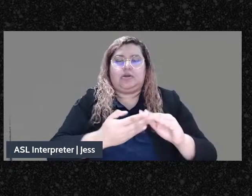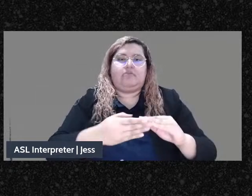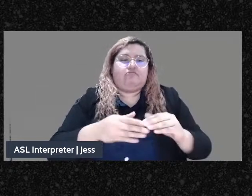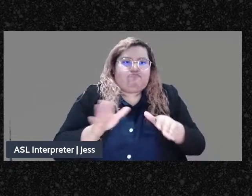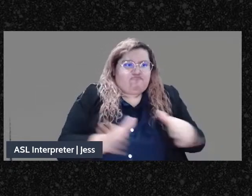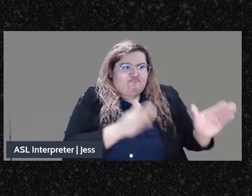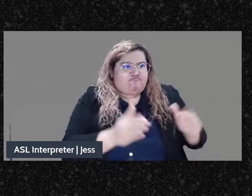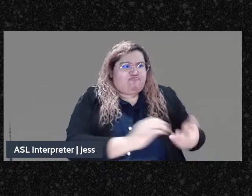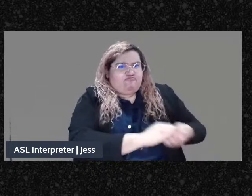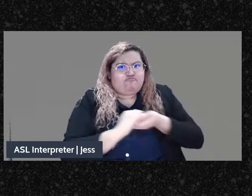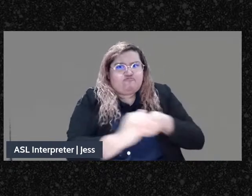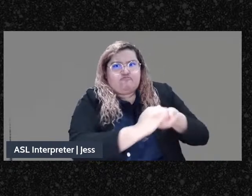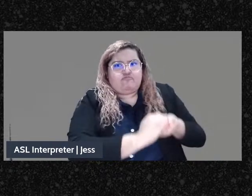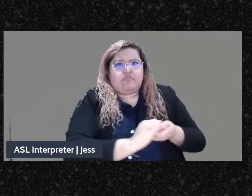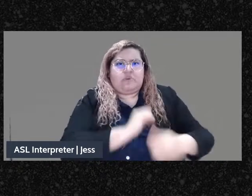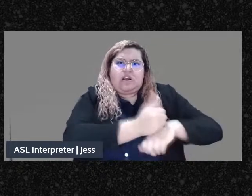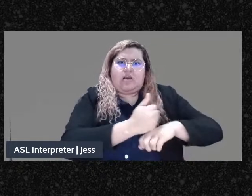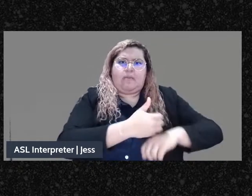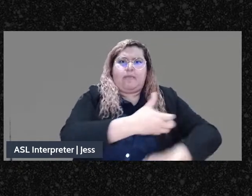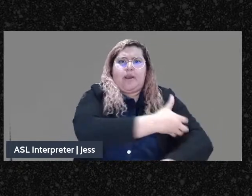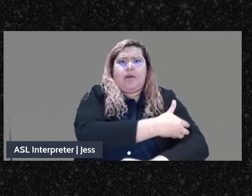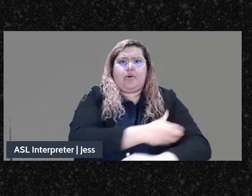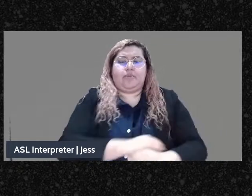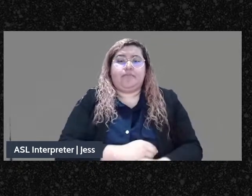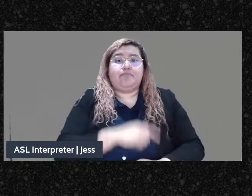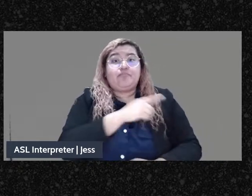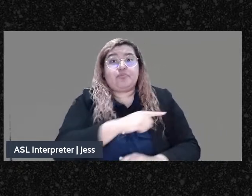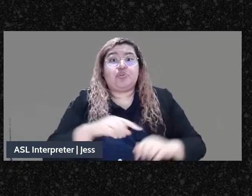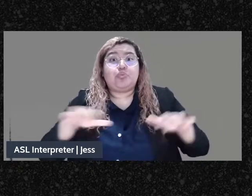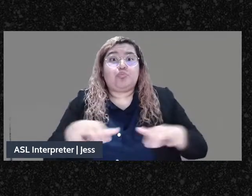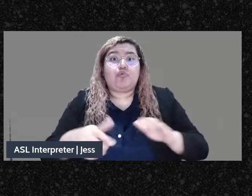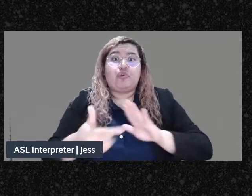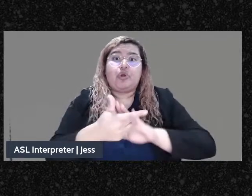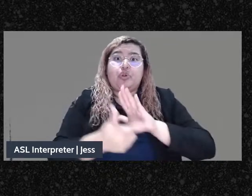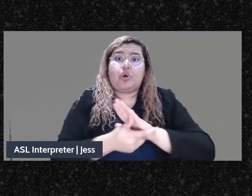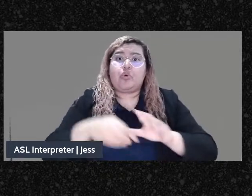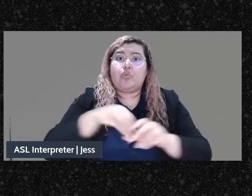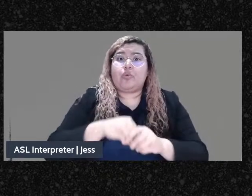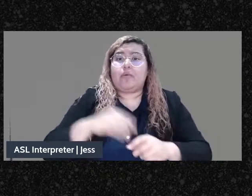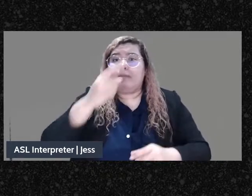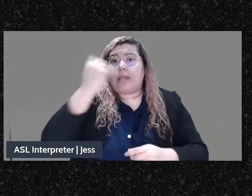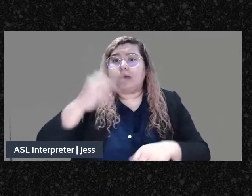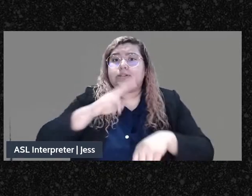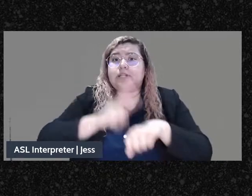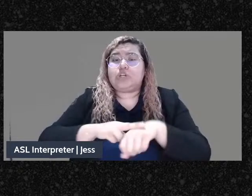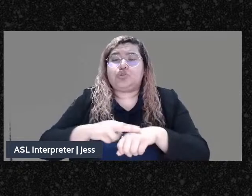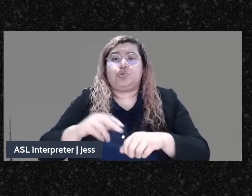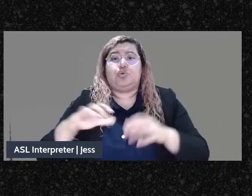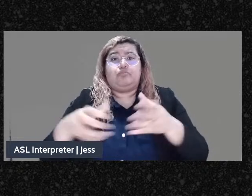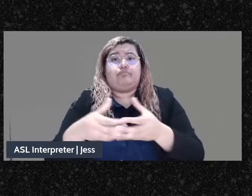Erica is a movement lawyer within Black Nashville Assembly and Southern Movement Committee.